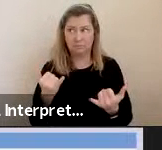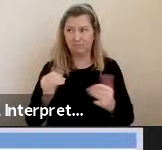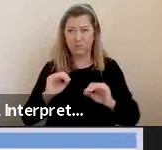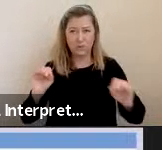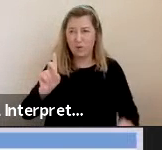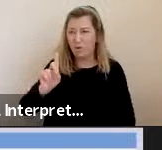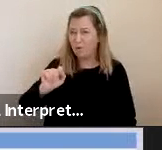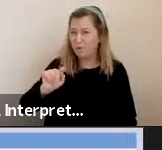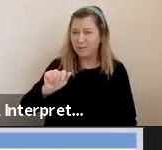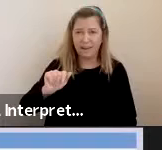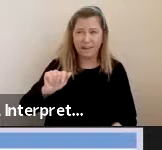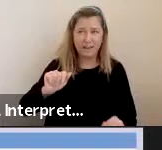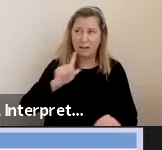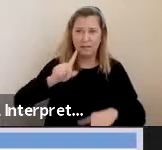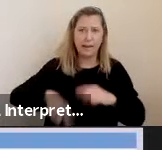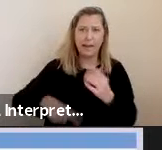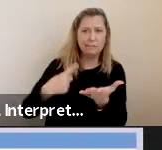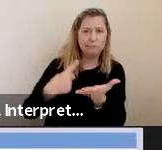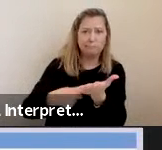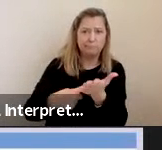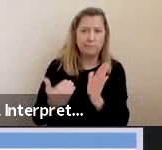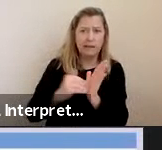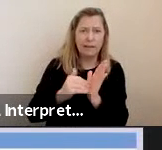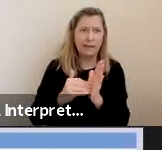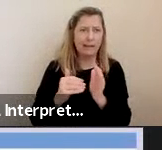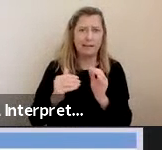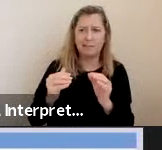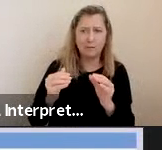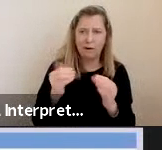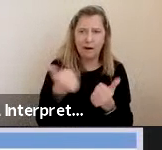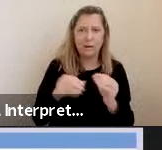continue discussion for the 70-hour minimum.